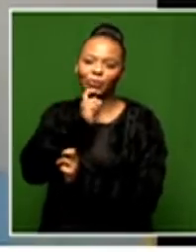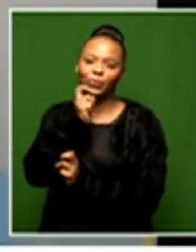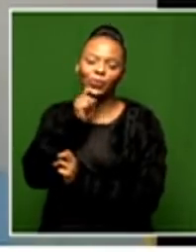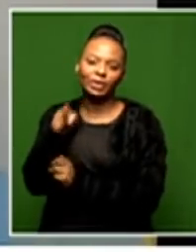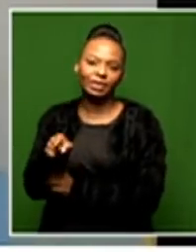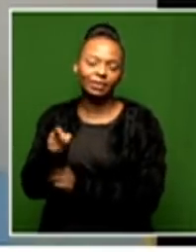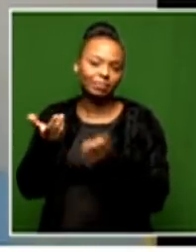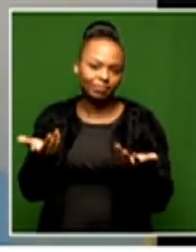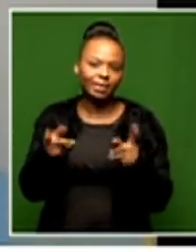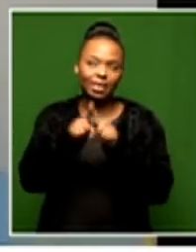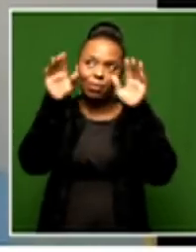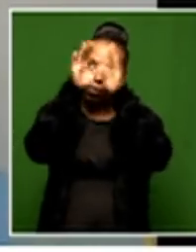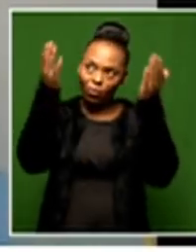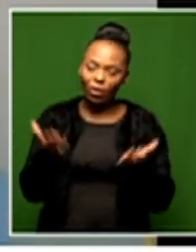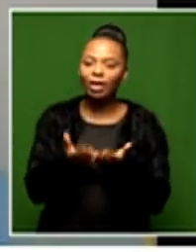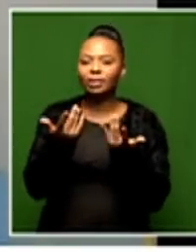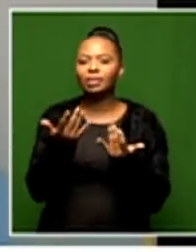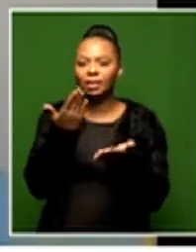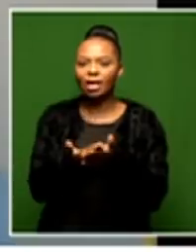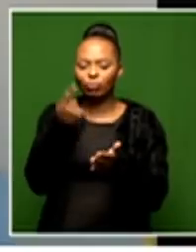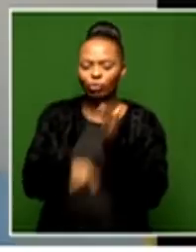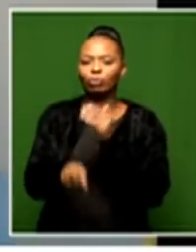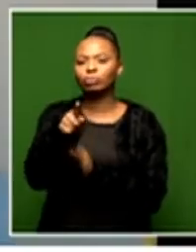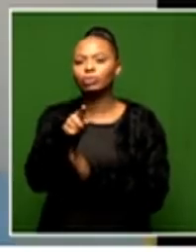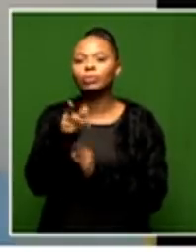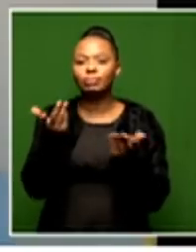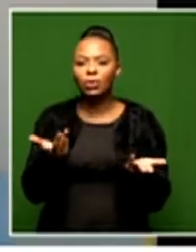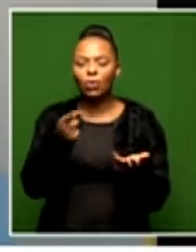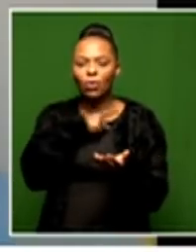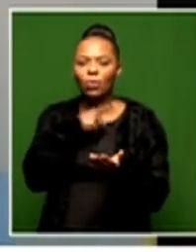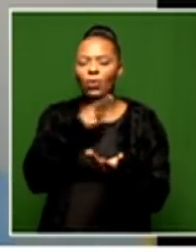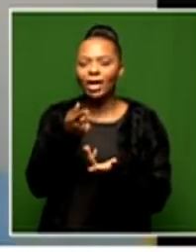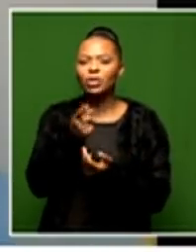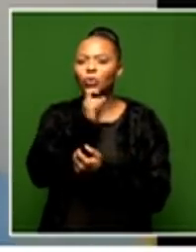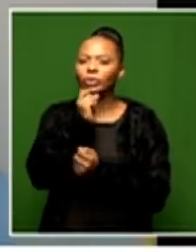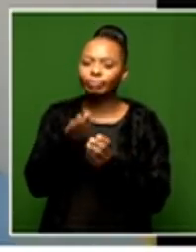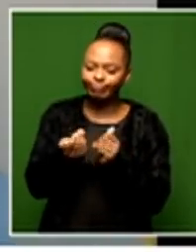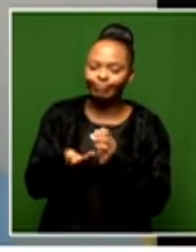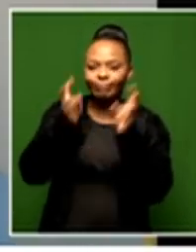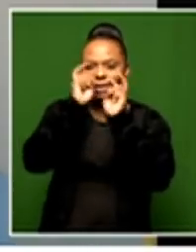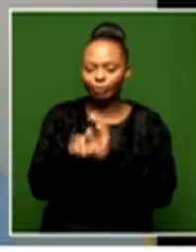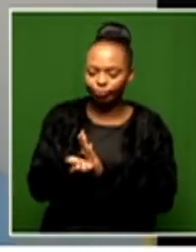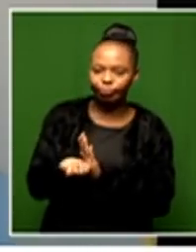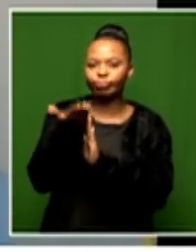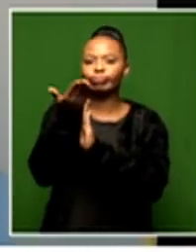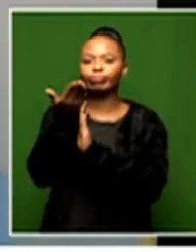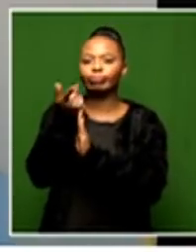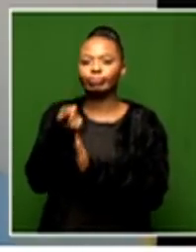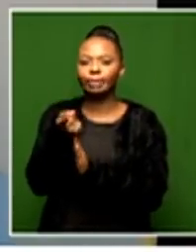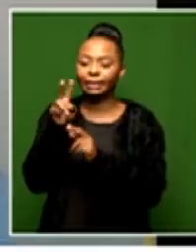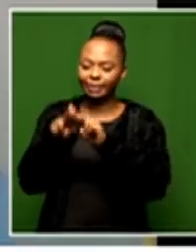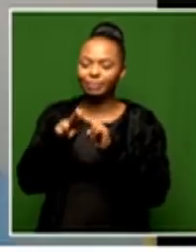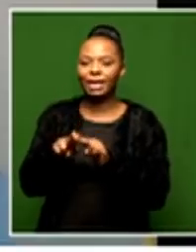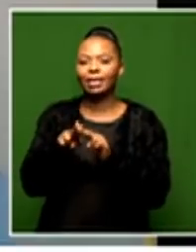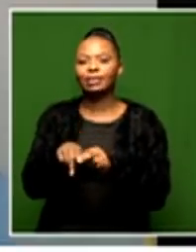Utilities around the world typically will charge more for that because, one, to flatten the usage, so